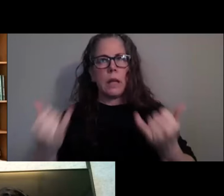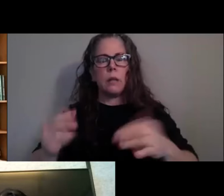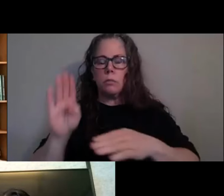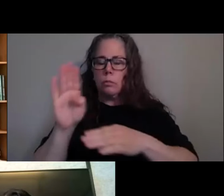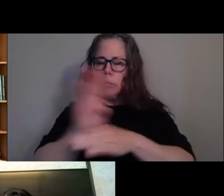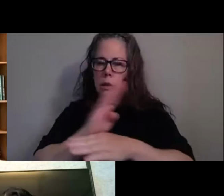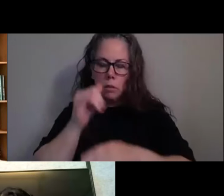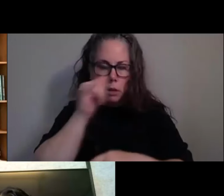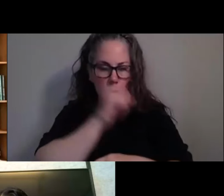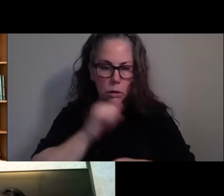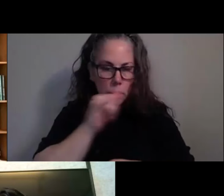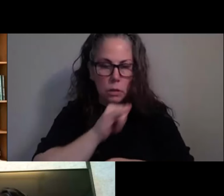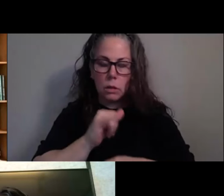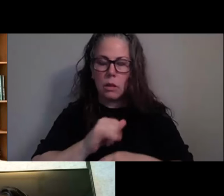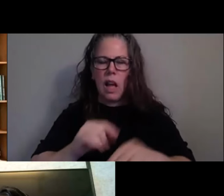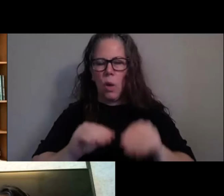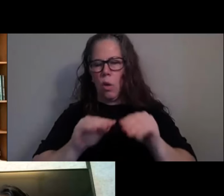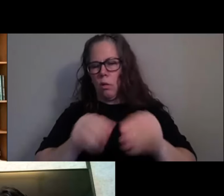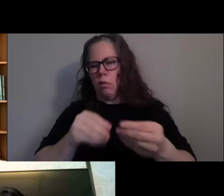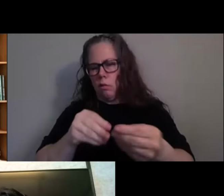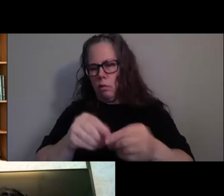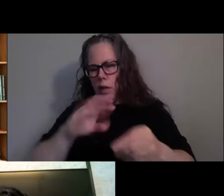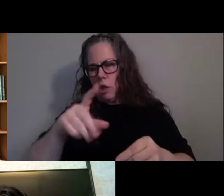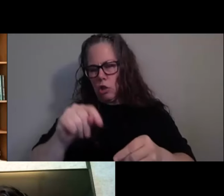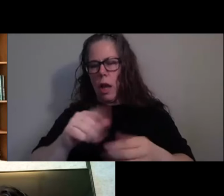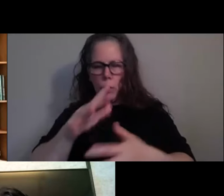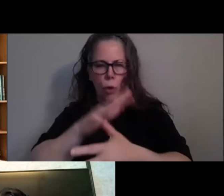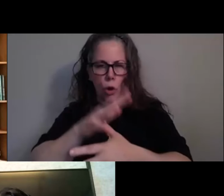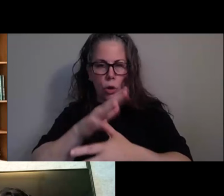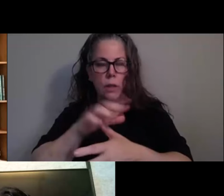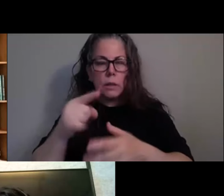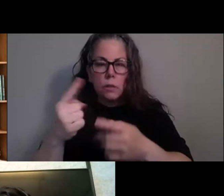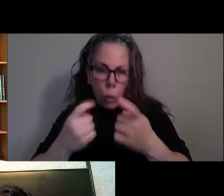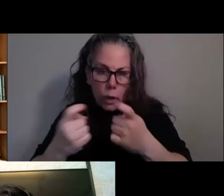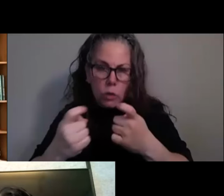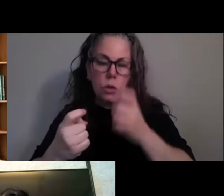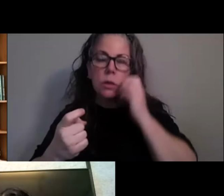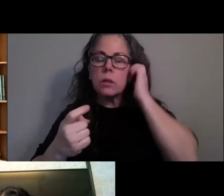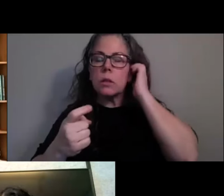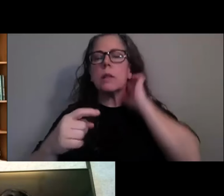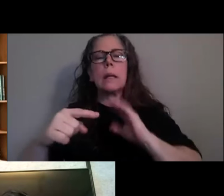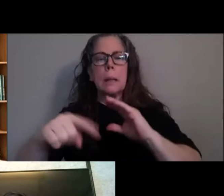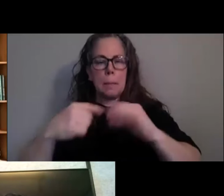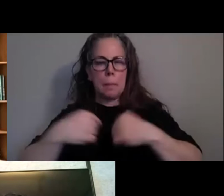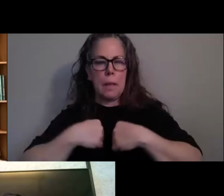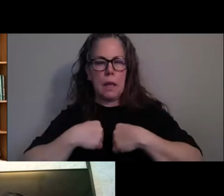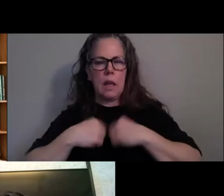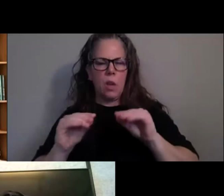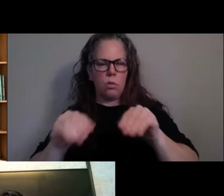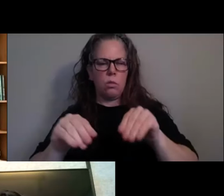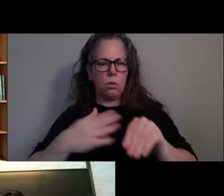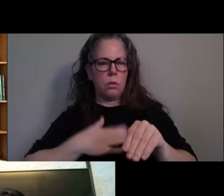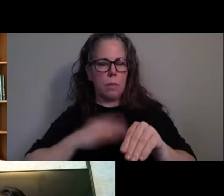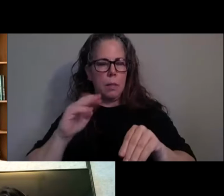I can just plug our priorities in the chat. If anybody has any questions or wants to get involved, please email me. I'll put my email in the chat as